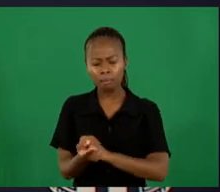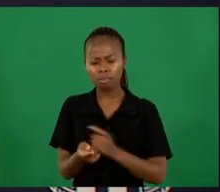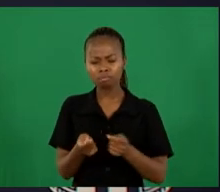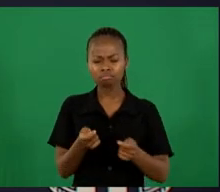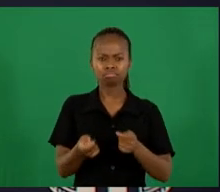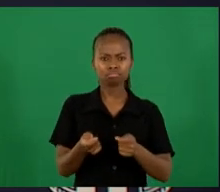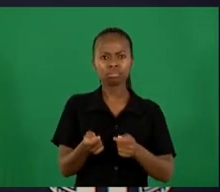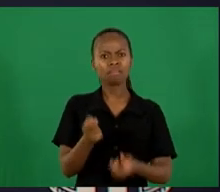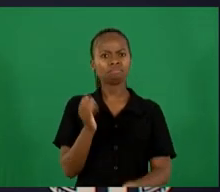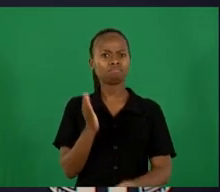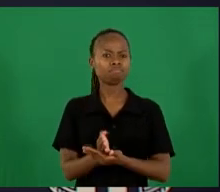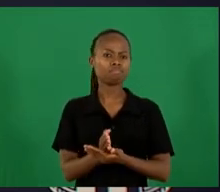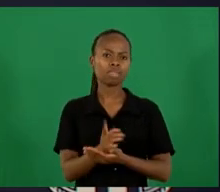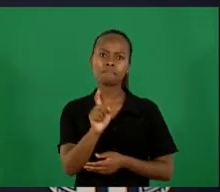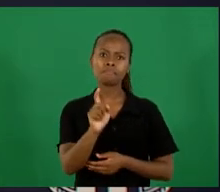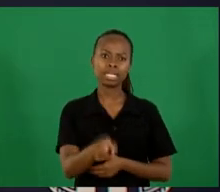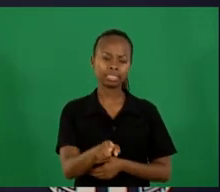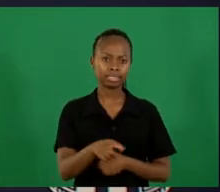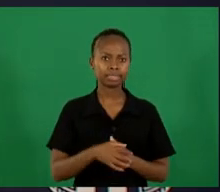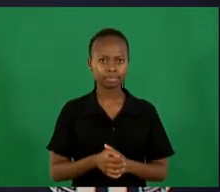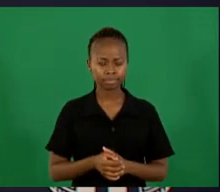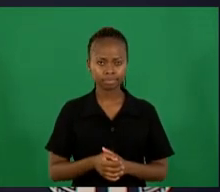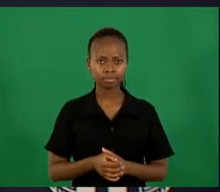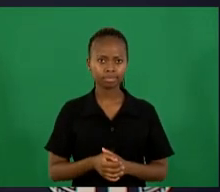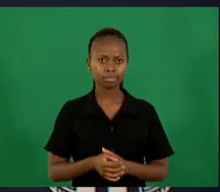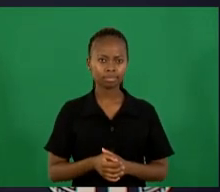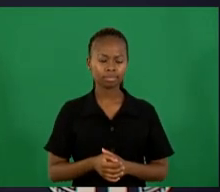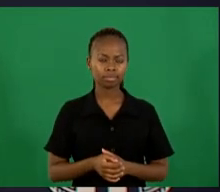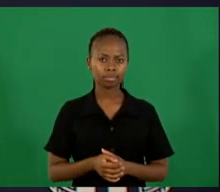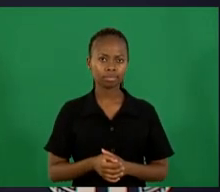live through to our mandate.